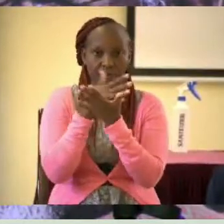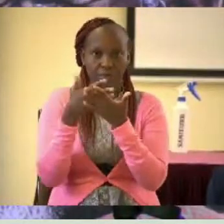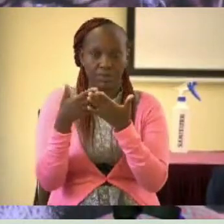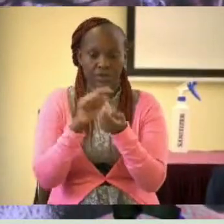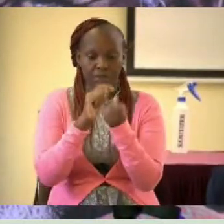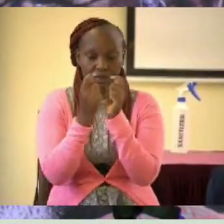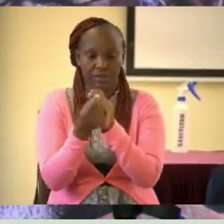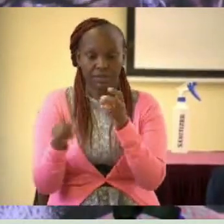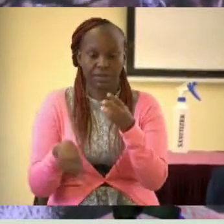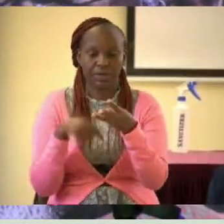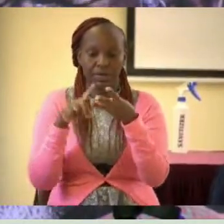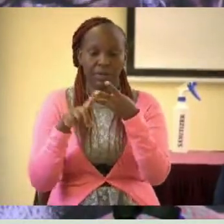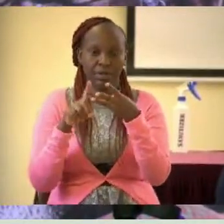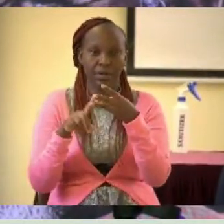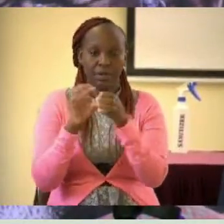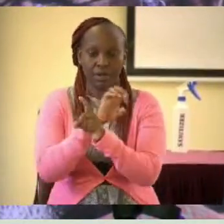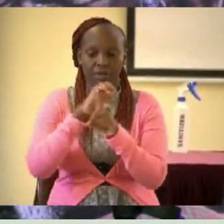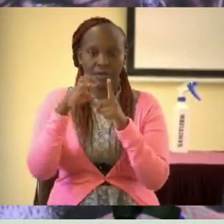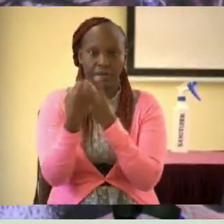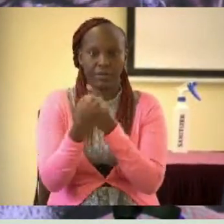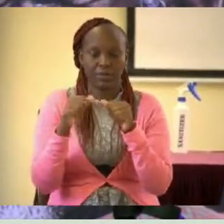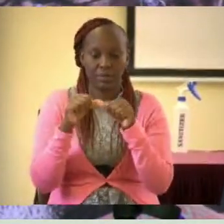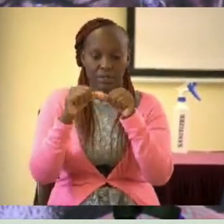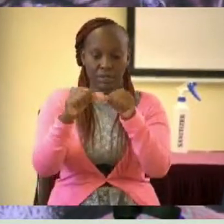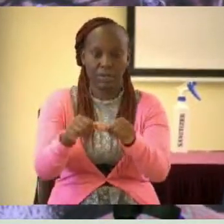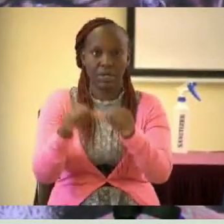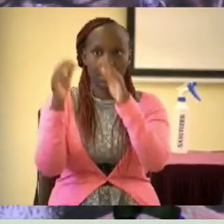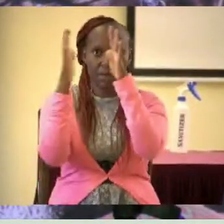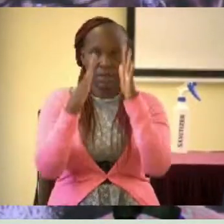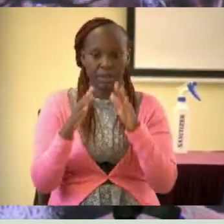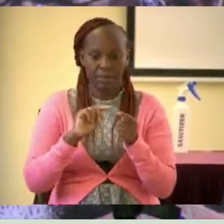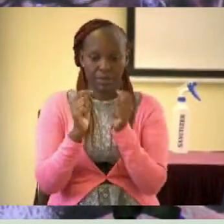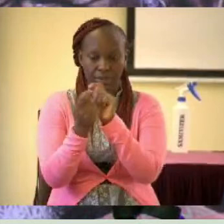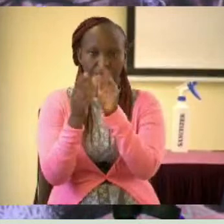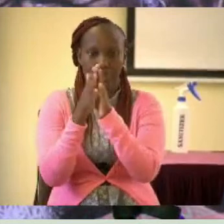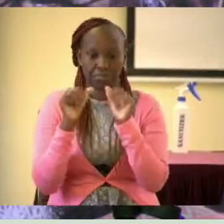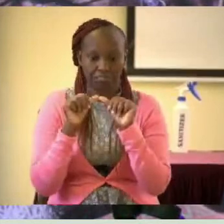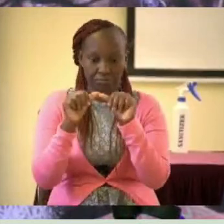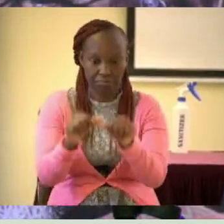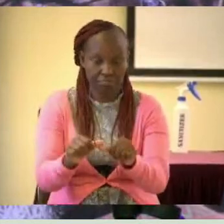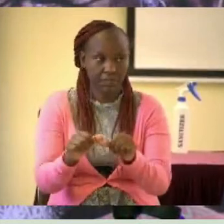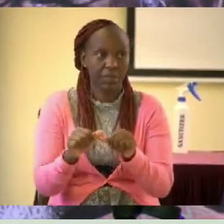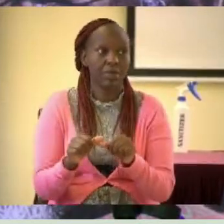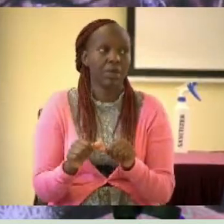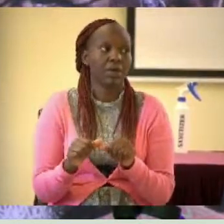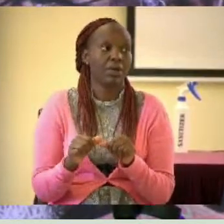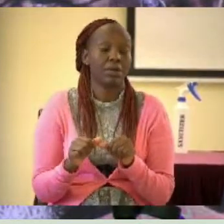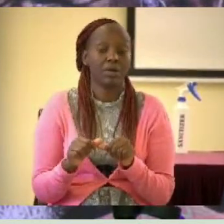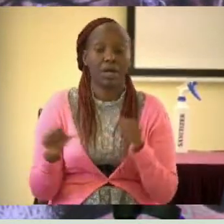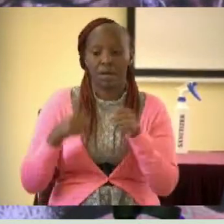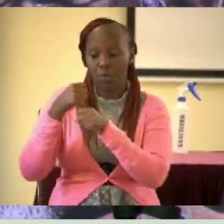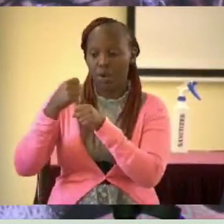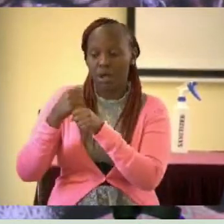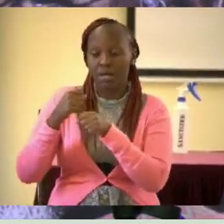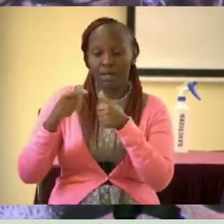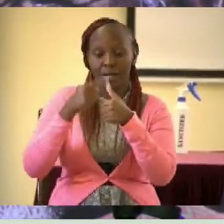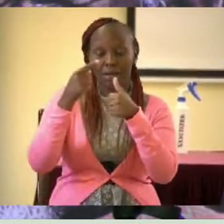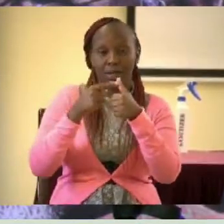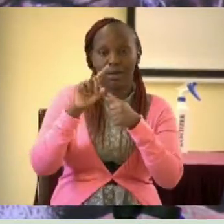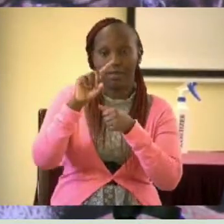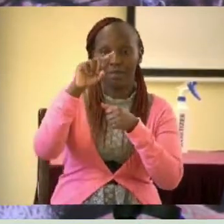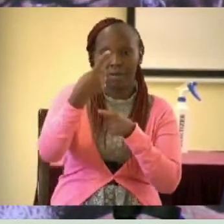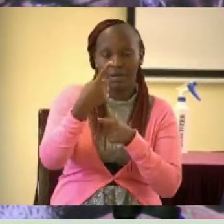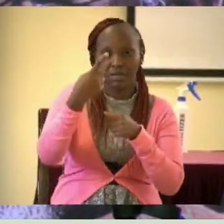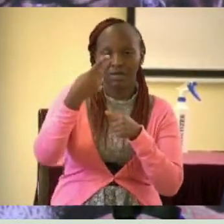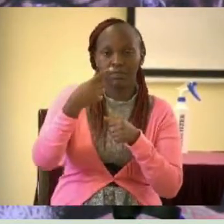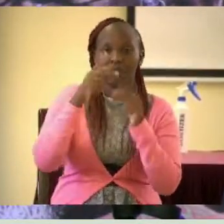transformation, and the third one is environmental sustainability, climate change, and resilience. Our work is in the first priority area of governance, peace,